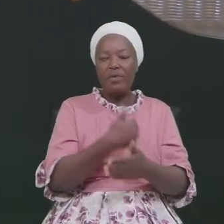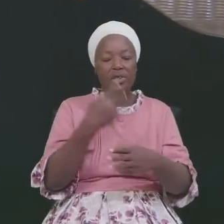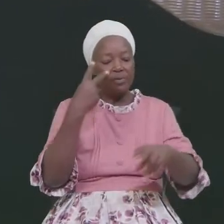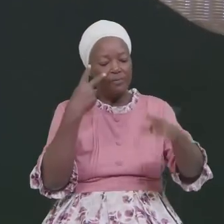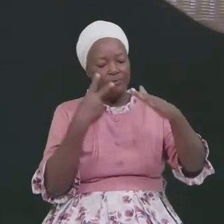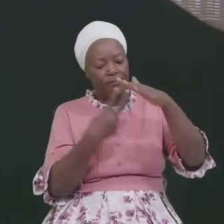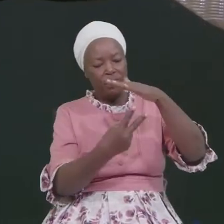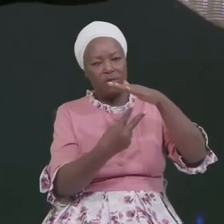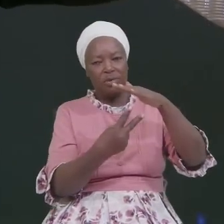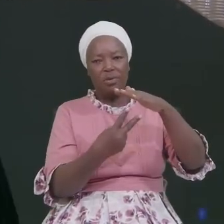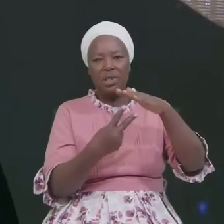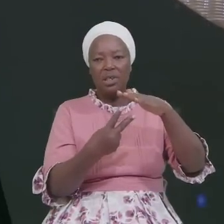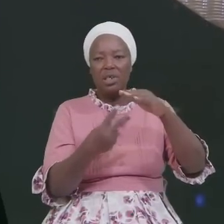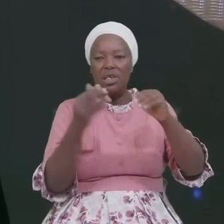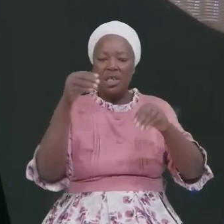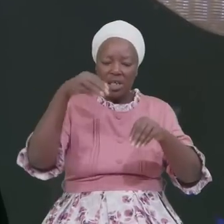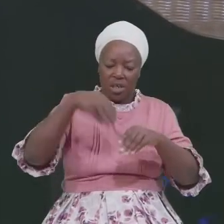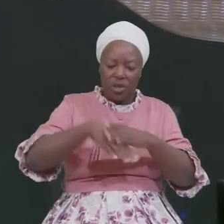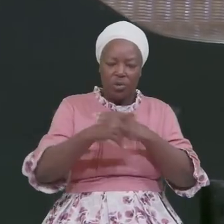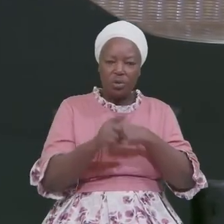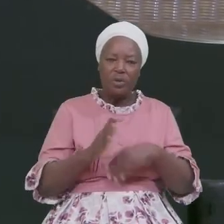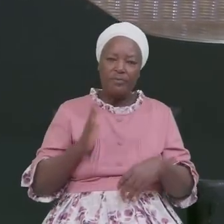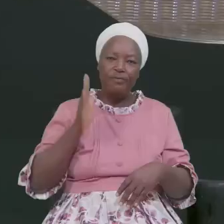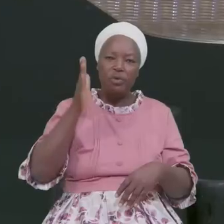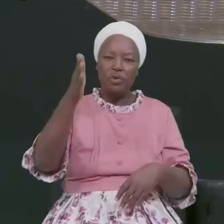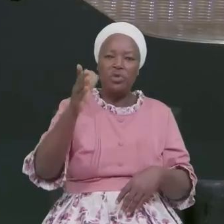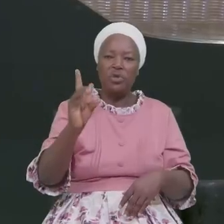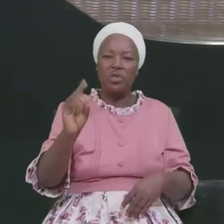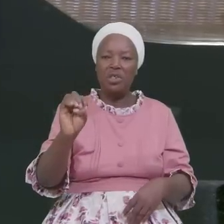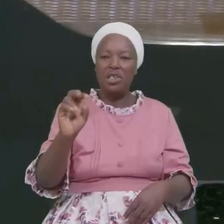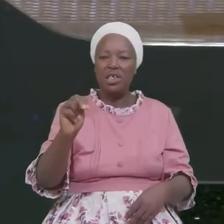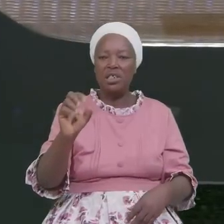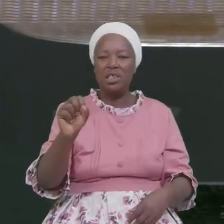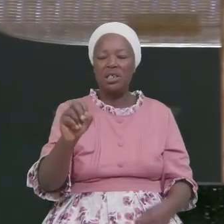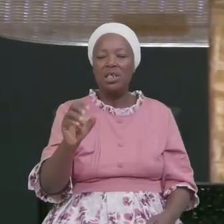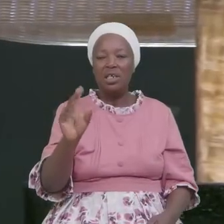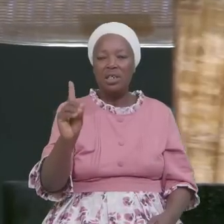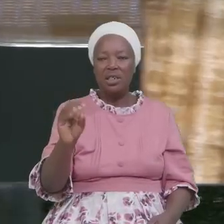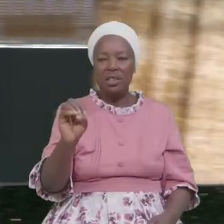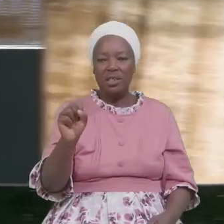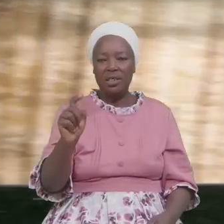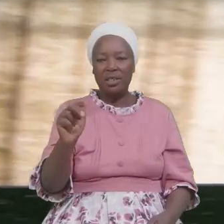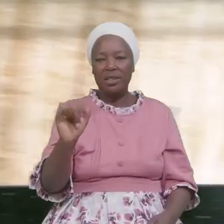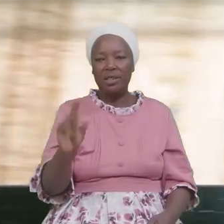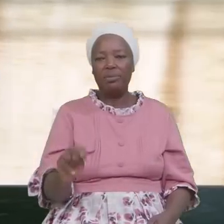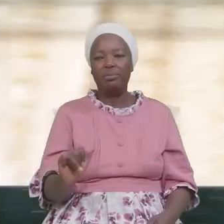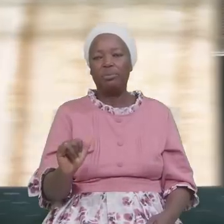vision into the future destiny. As we look at the books of the